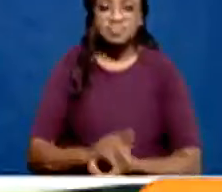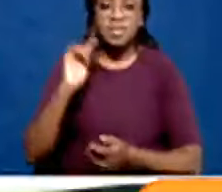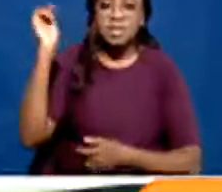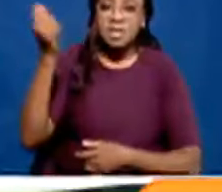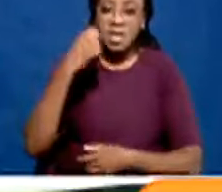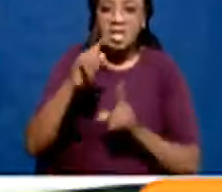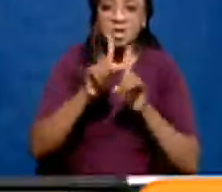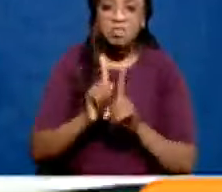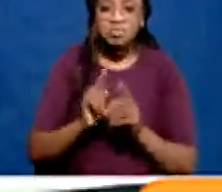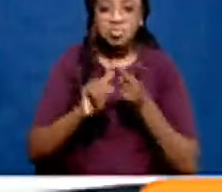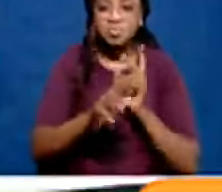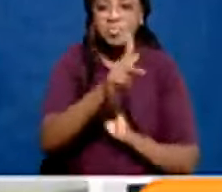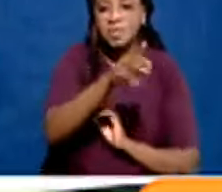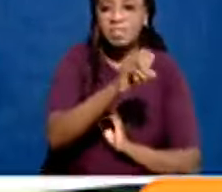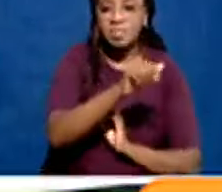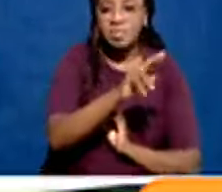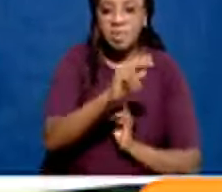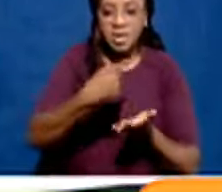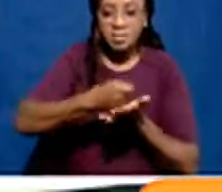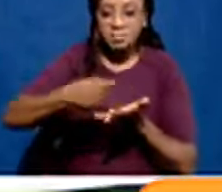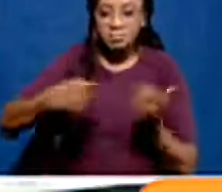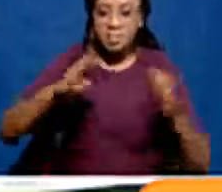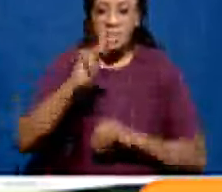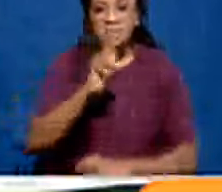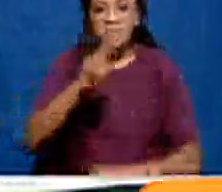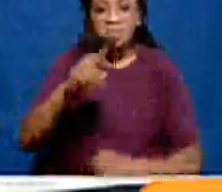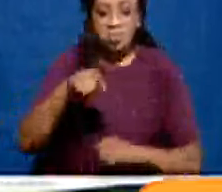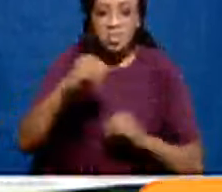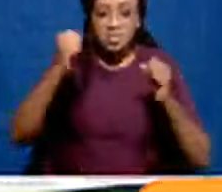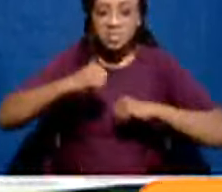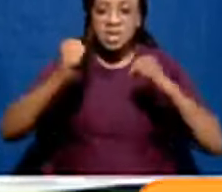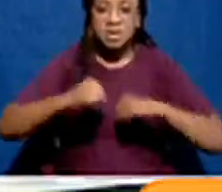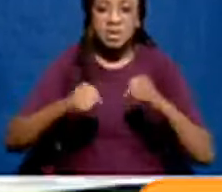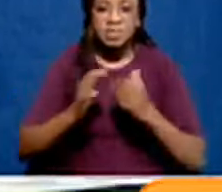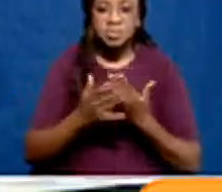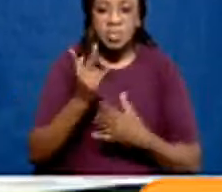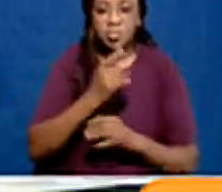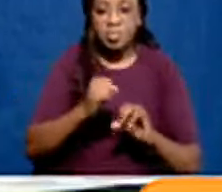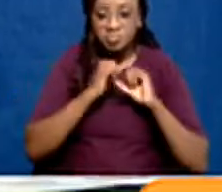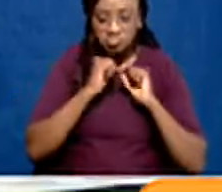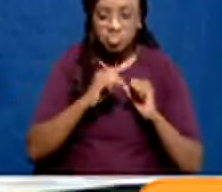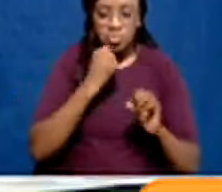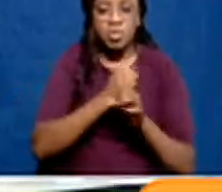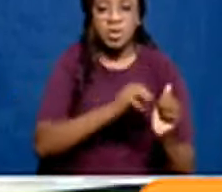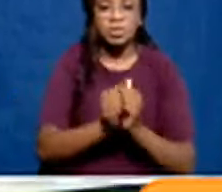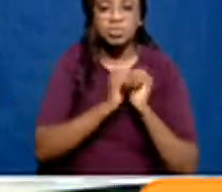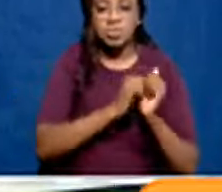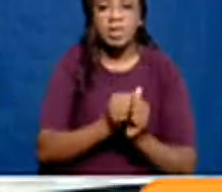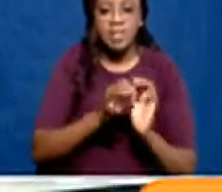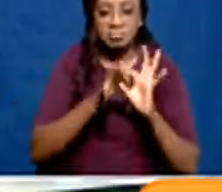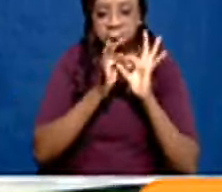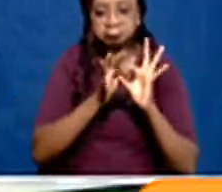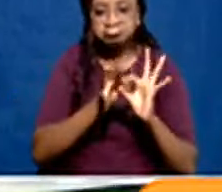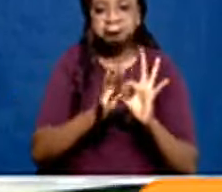Now, Kenya and Poland have signed two memorandum of understanding that seek to solidify relations between the two countries. The two agreements signed today are